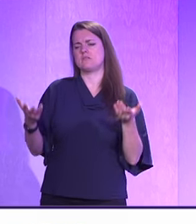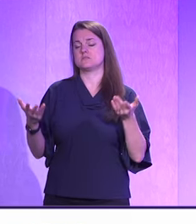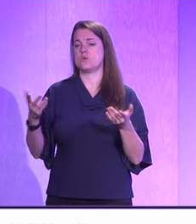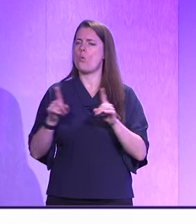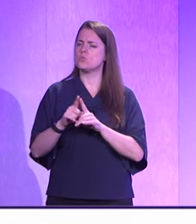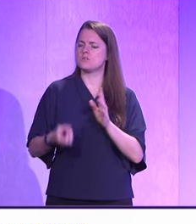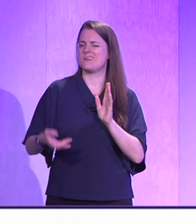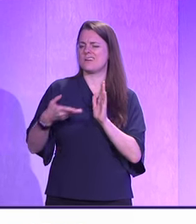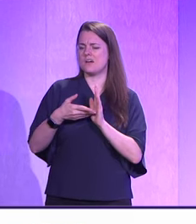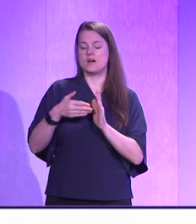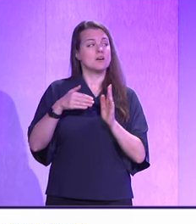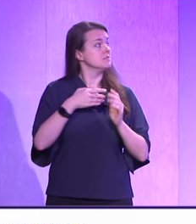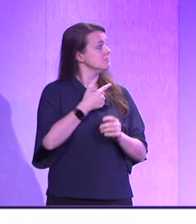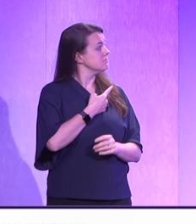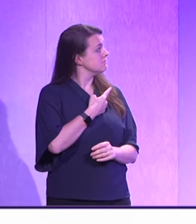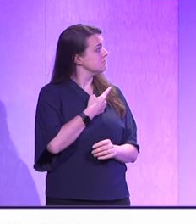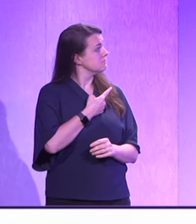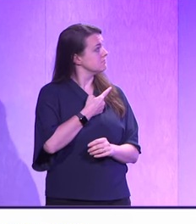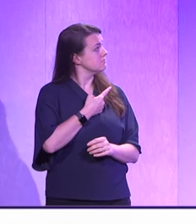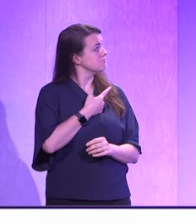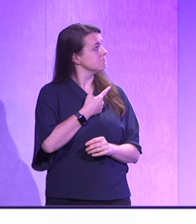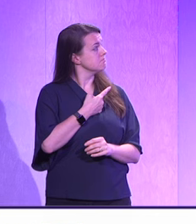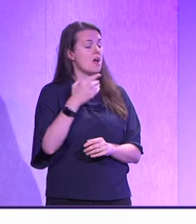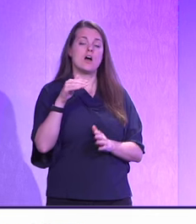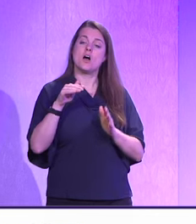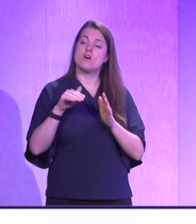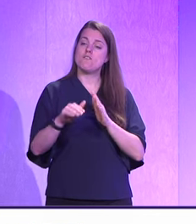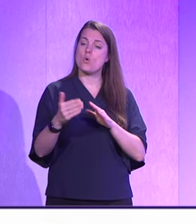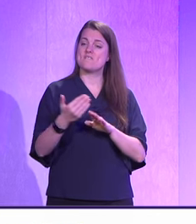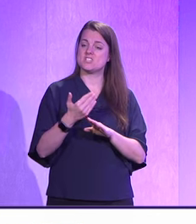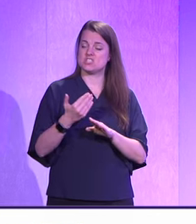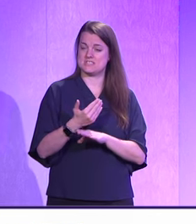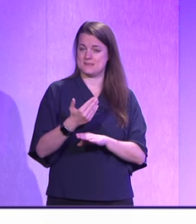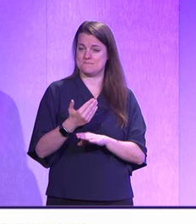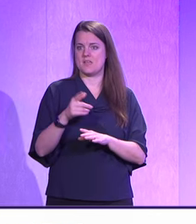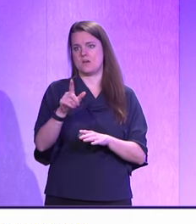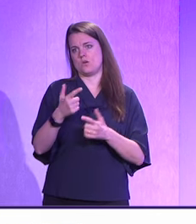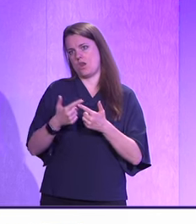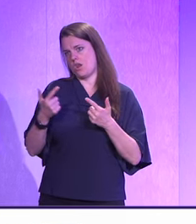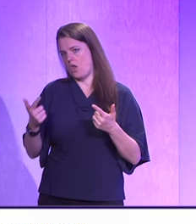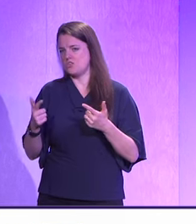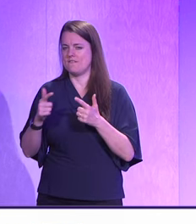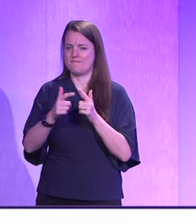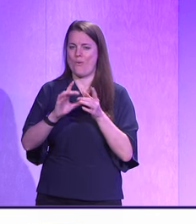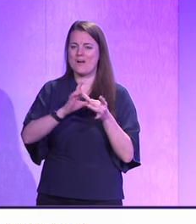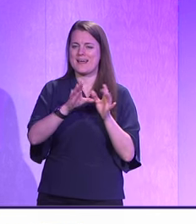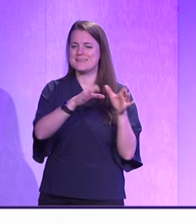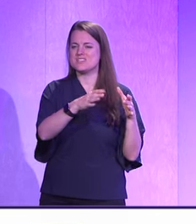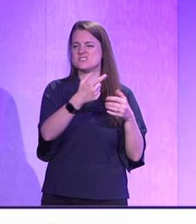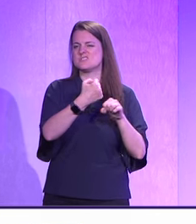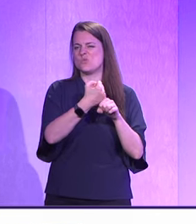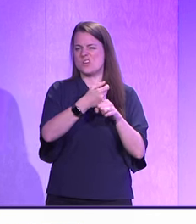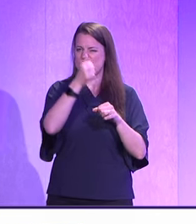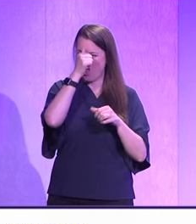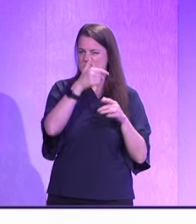efficiency, which is the percentage of lead time, which is actual work. Turns out in lots of organizations doing manufacturing or knowledge work, in particular